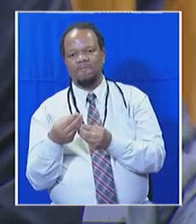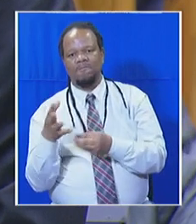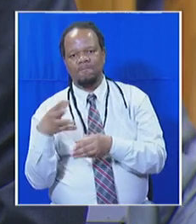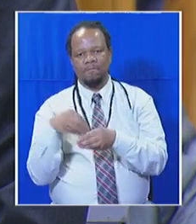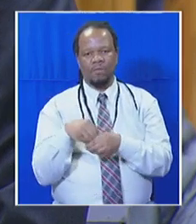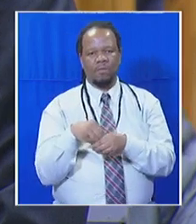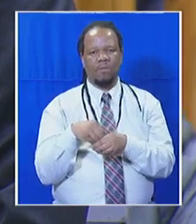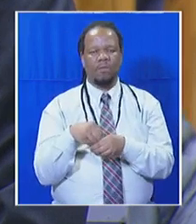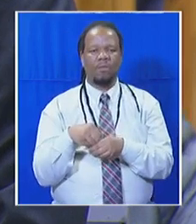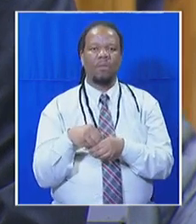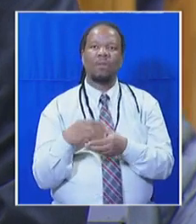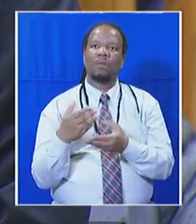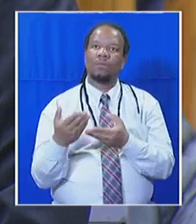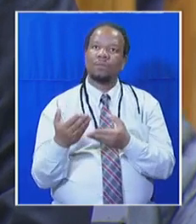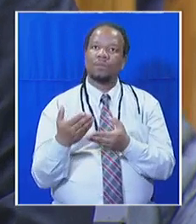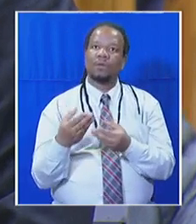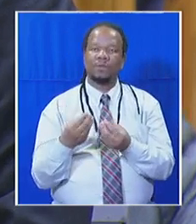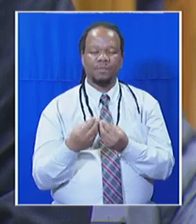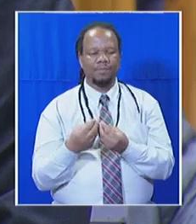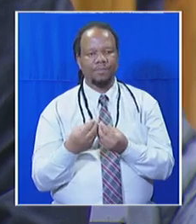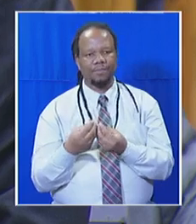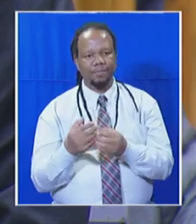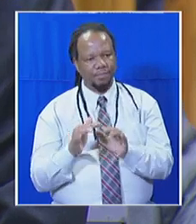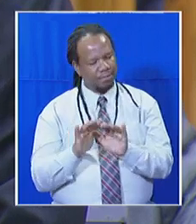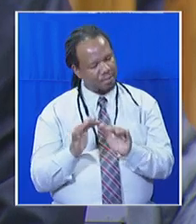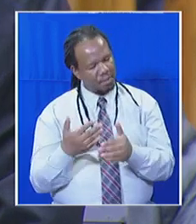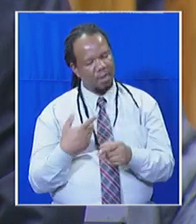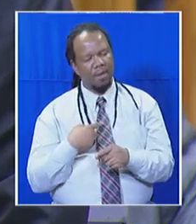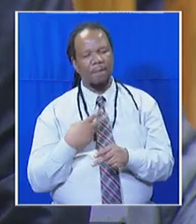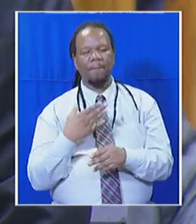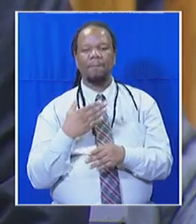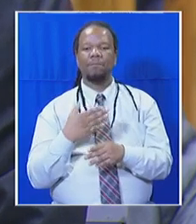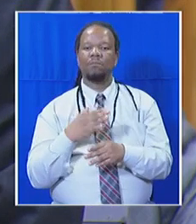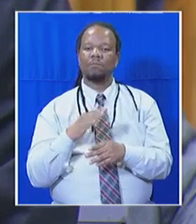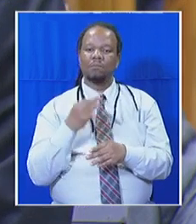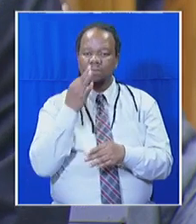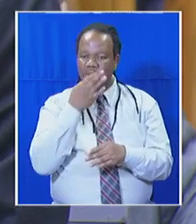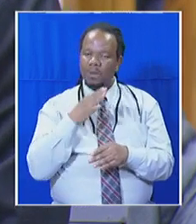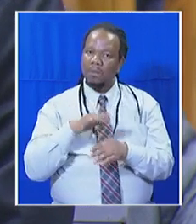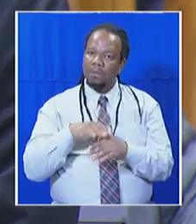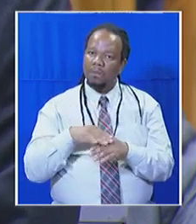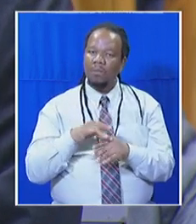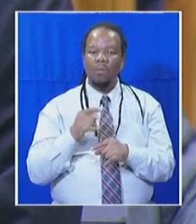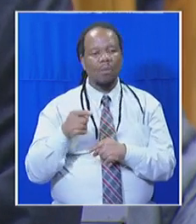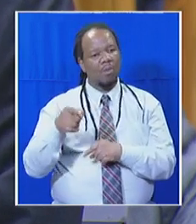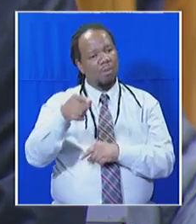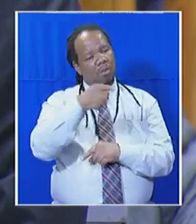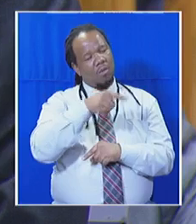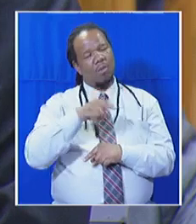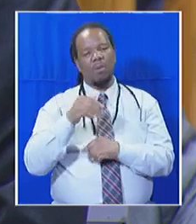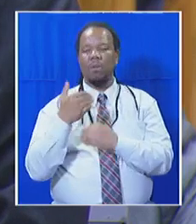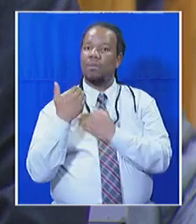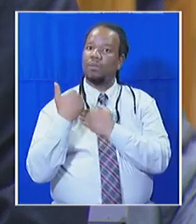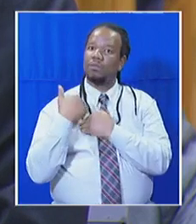we are seized with, and emphasizing the point that all of us have a responsibility